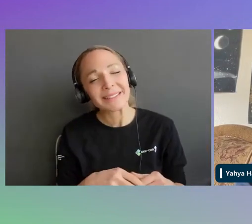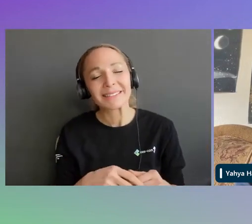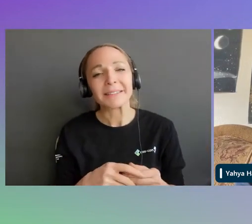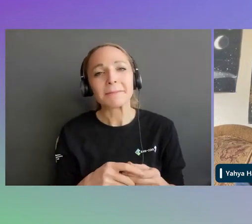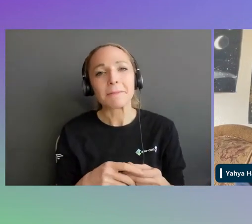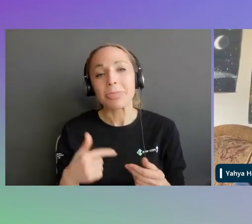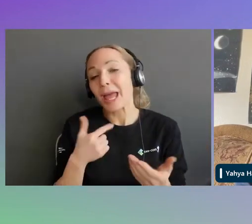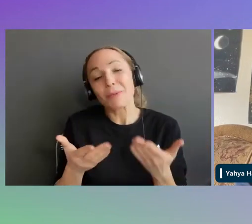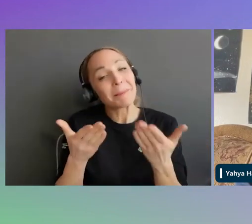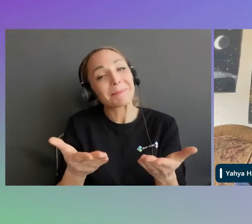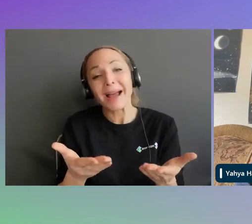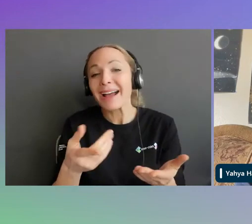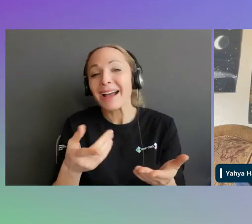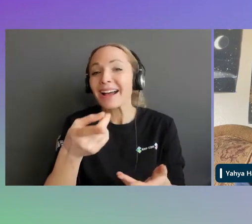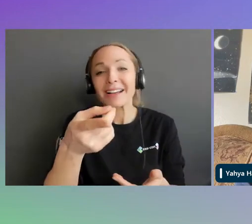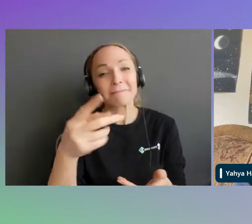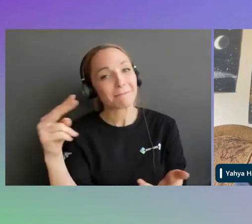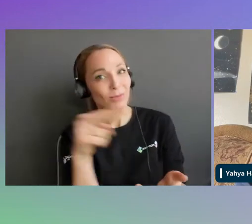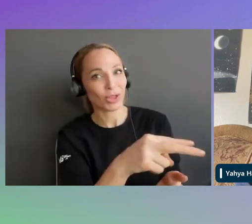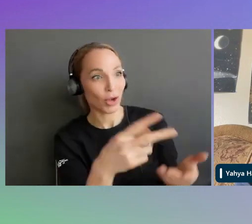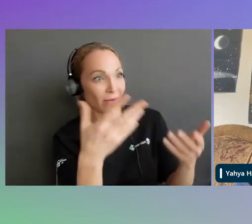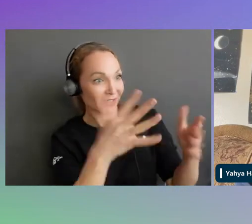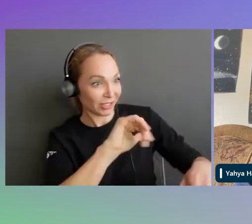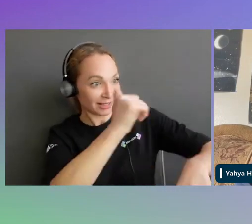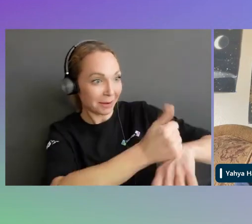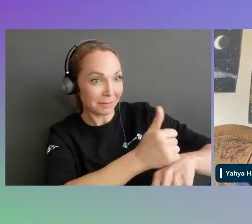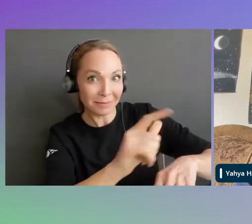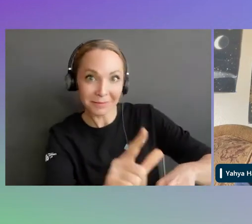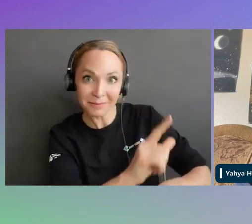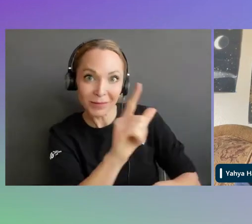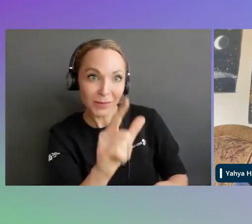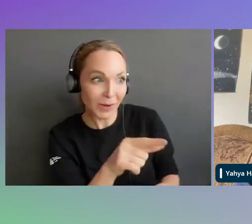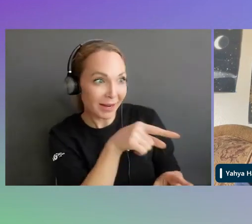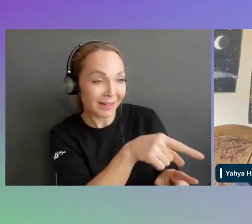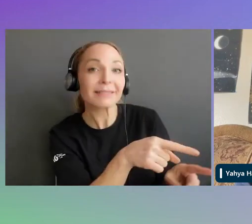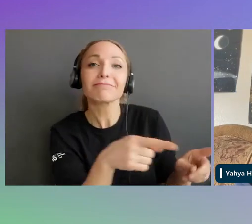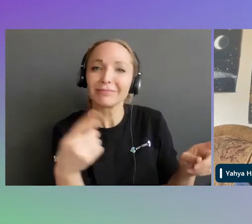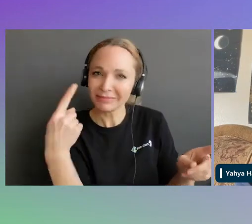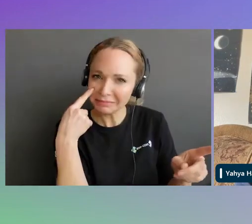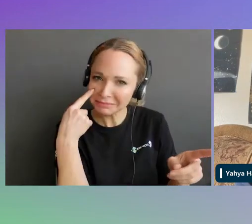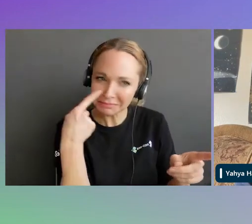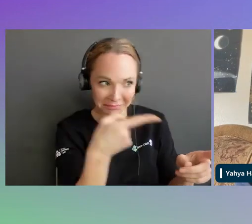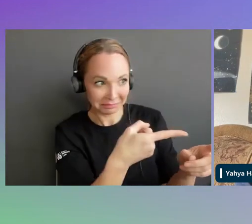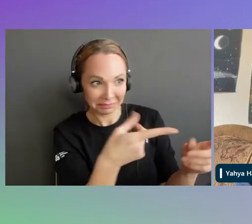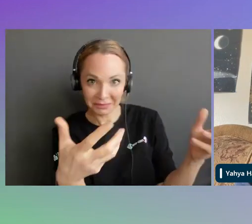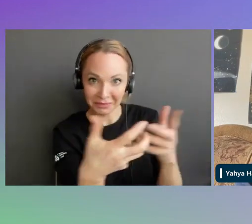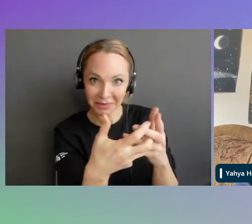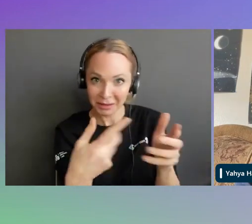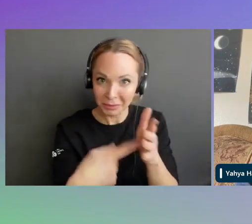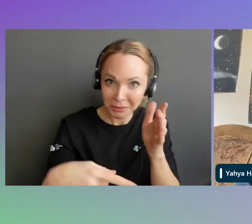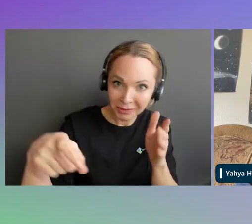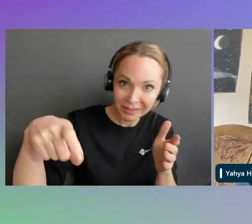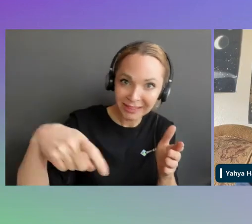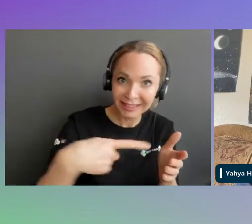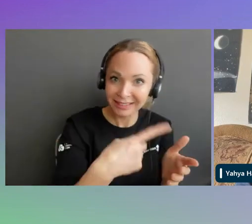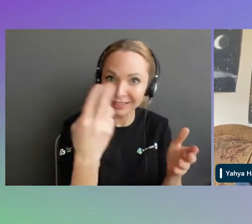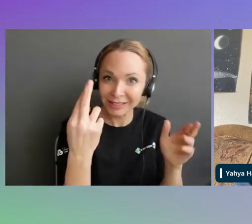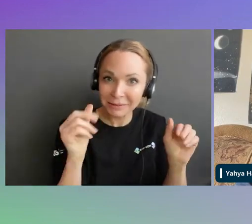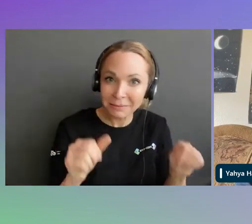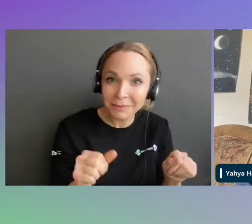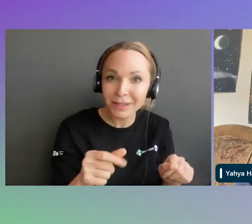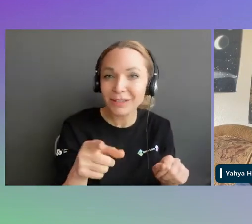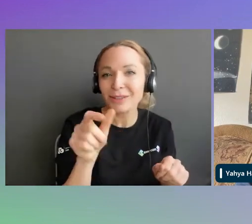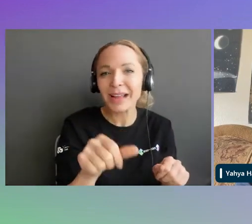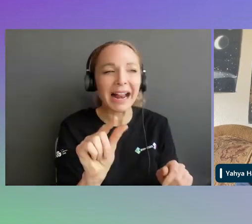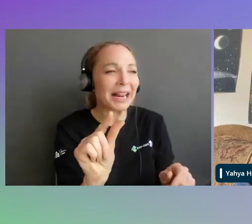recommend looking at existing libraries and seeing if they fit your needs and seeing if there's a reasonable option there that you can make minimal